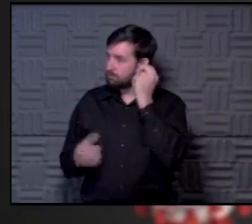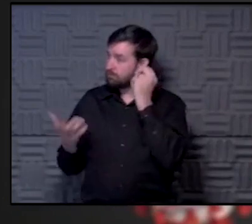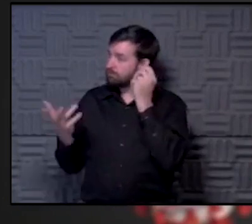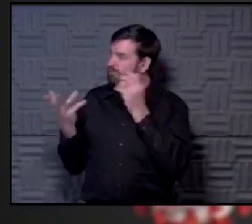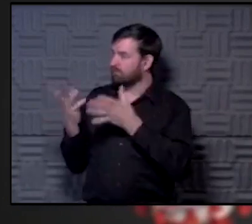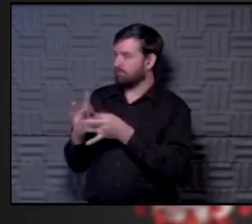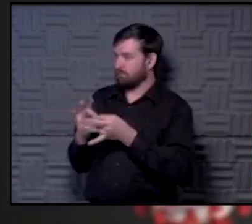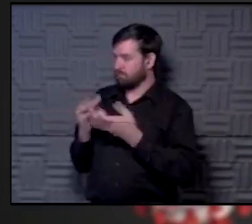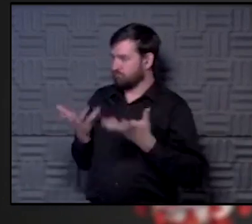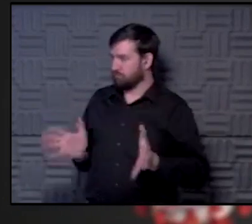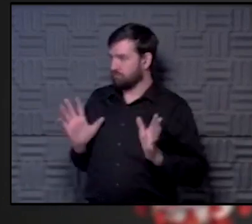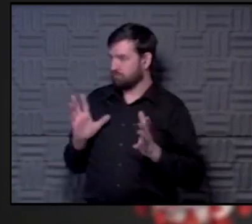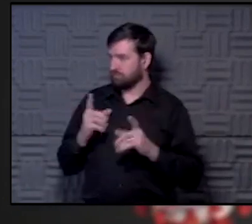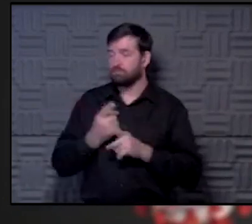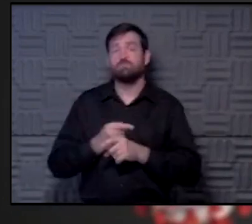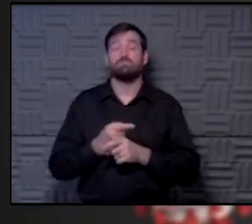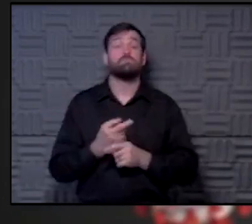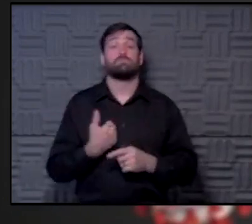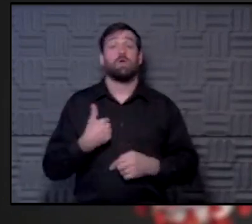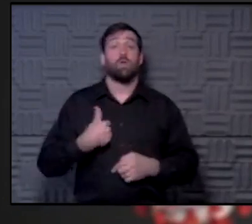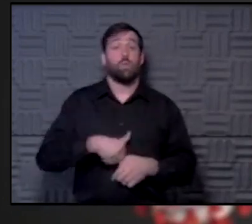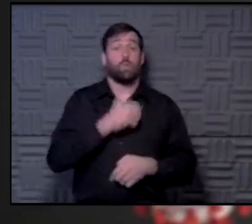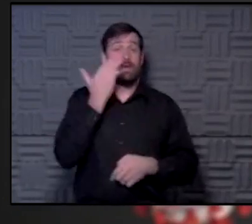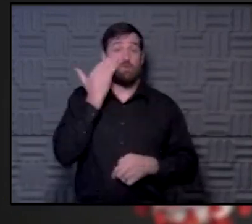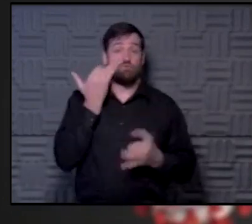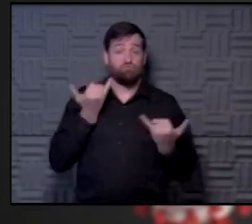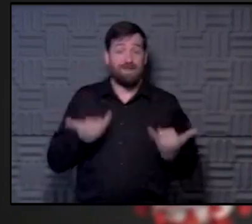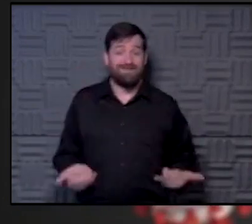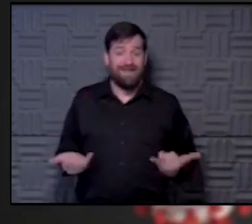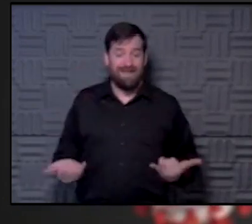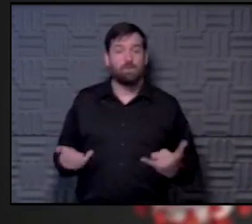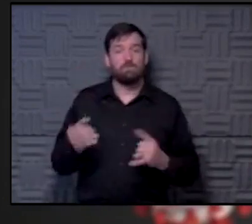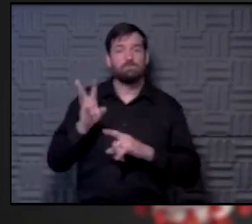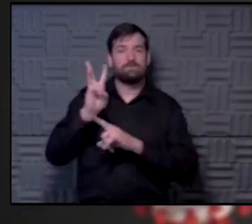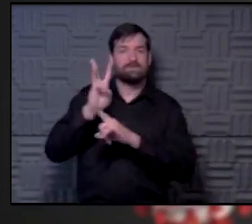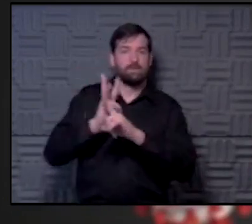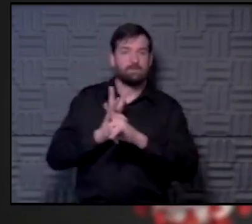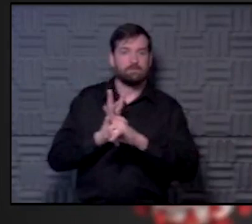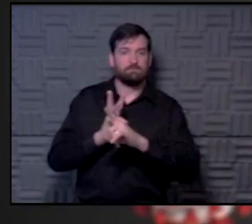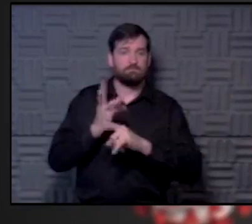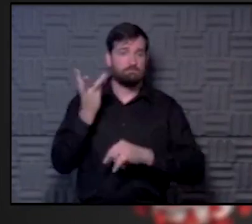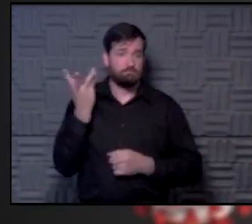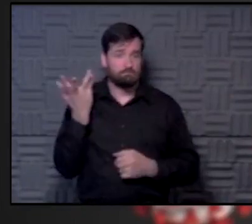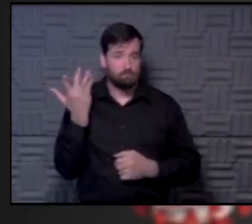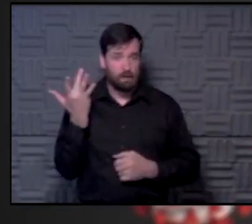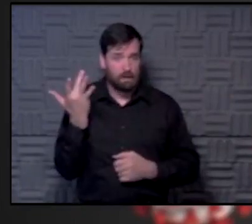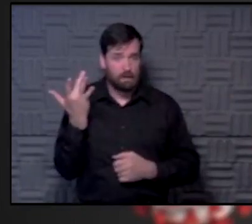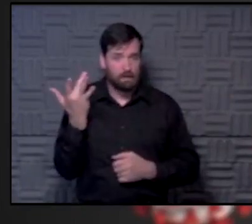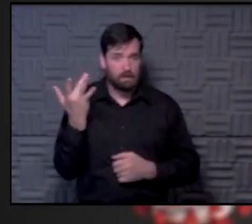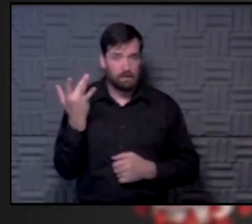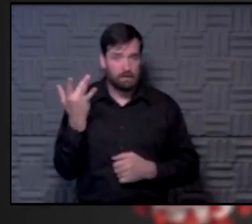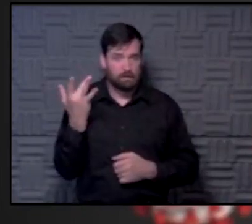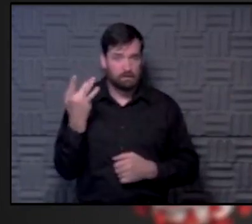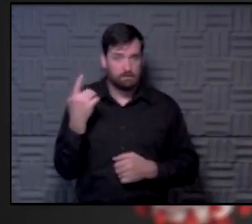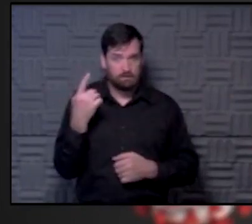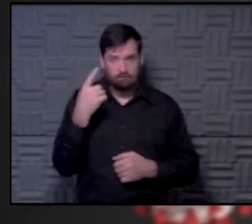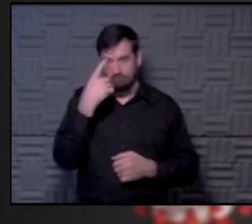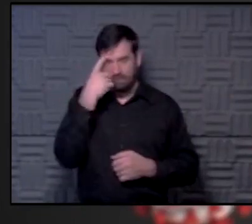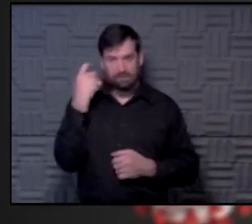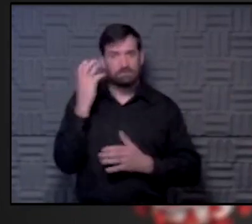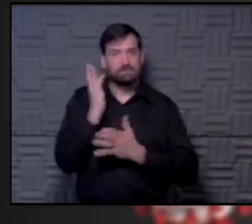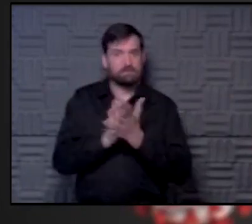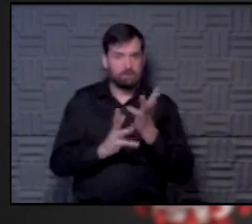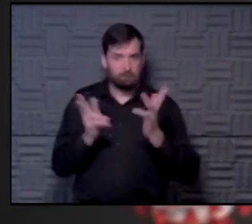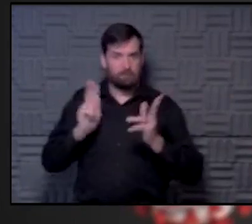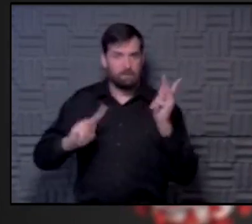data, from the data perspective. Right. So what we know now is 6 months. And the main reason we know it's 6 months is that we have some people